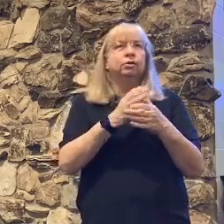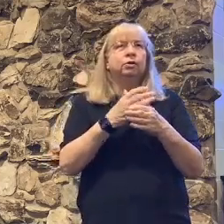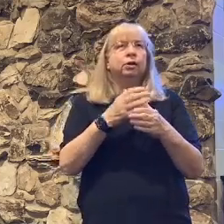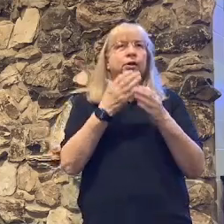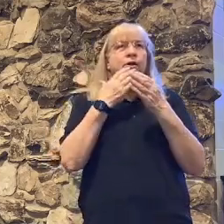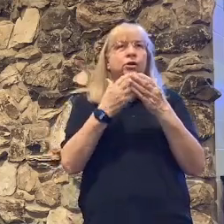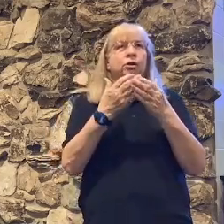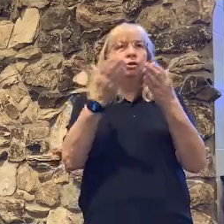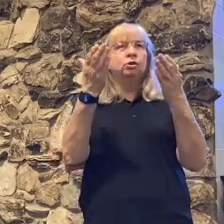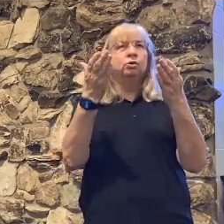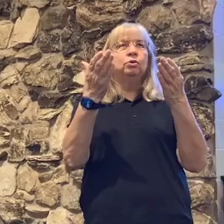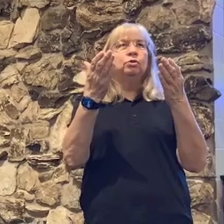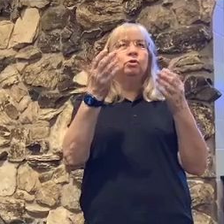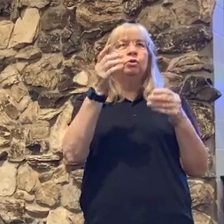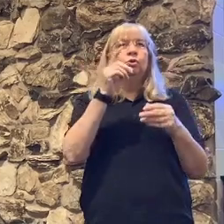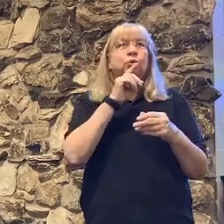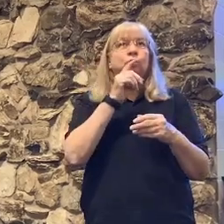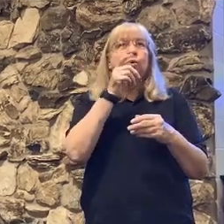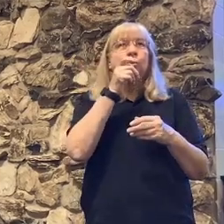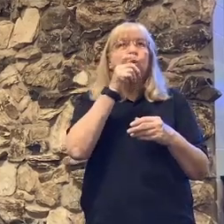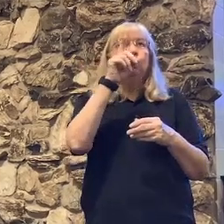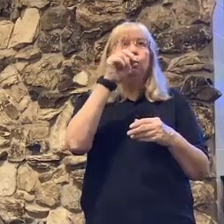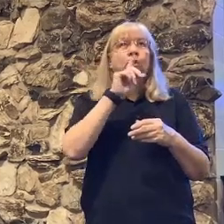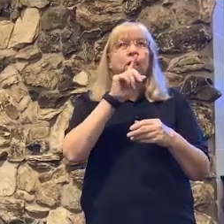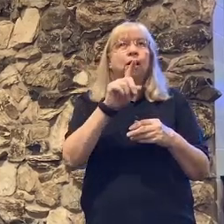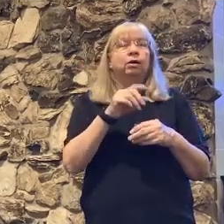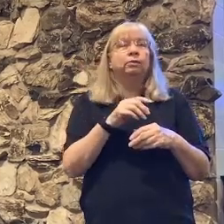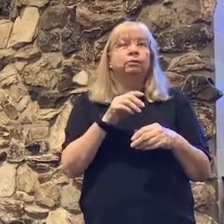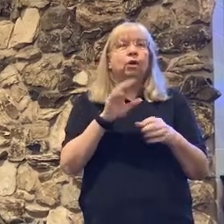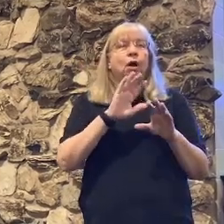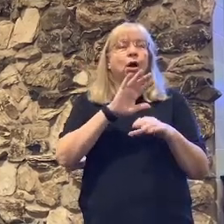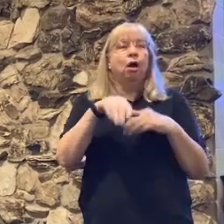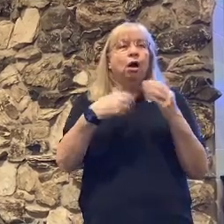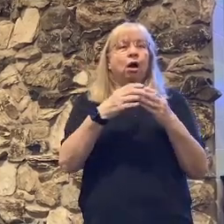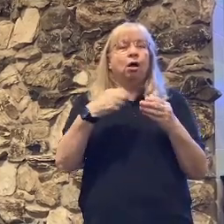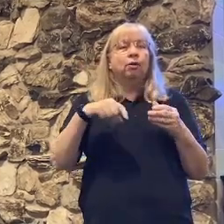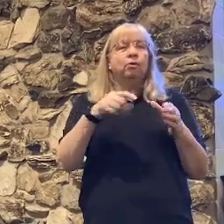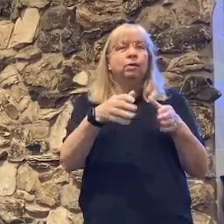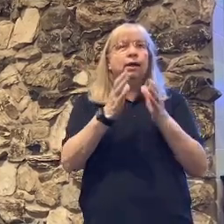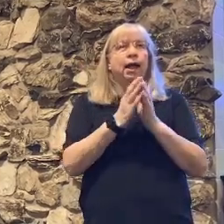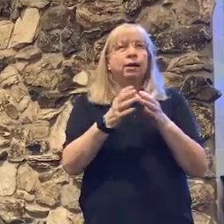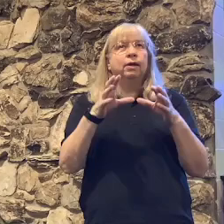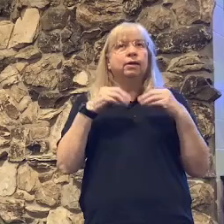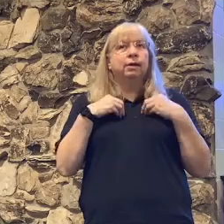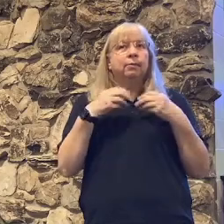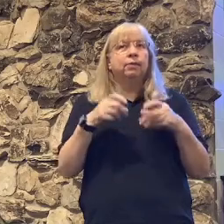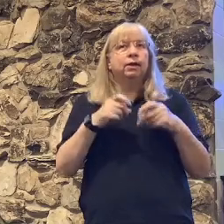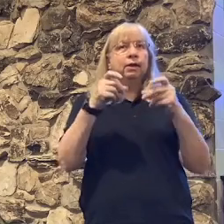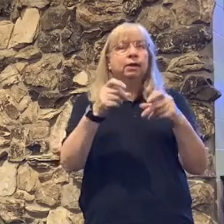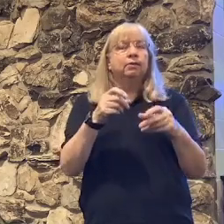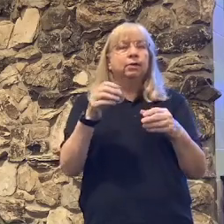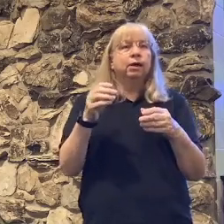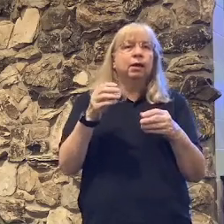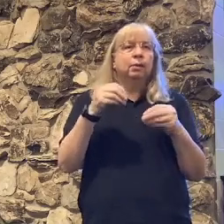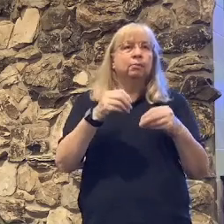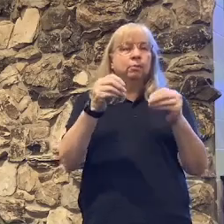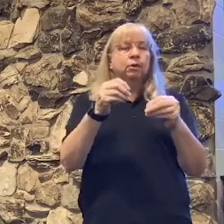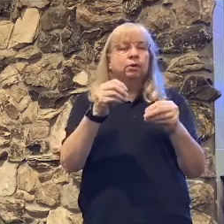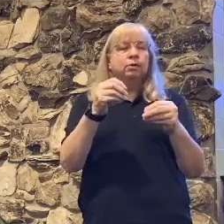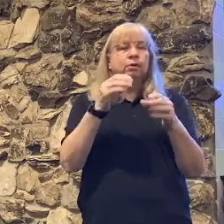who you are. And all we ask, Lord, is that you accept these gifts and shower your blessings upon